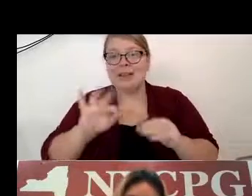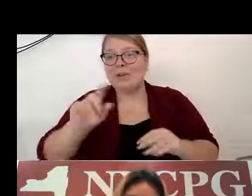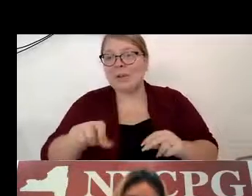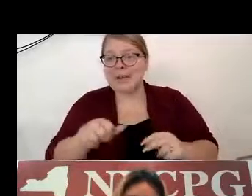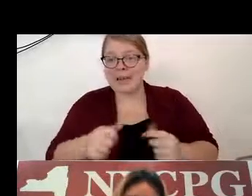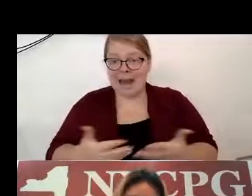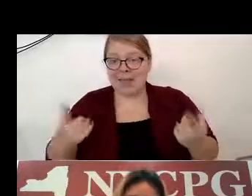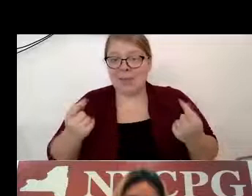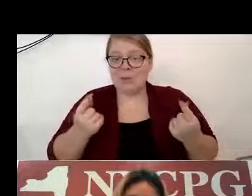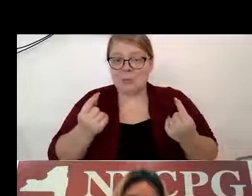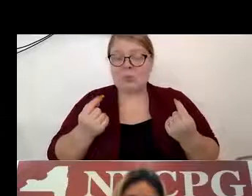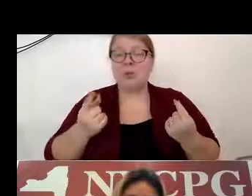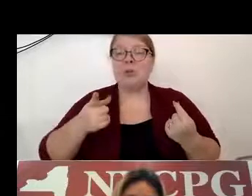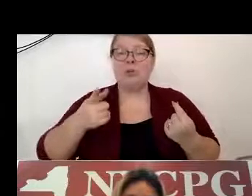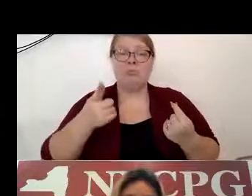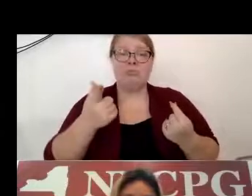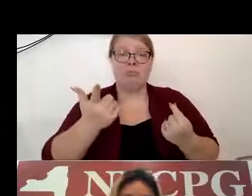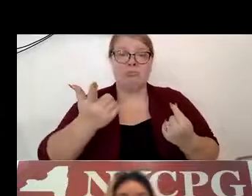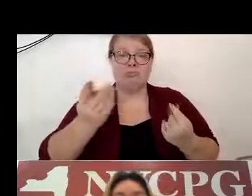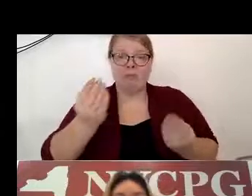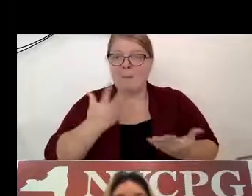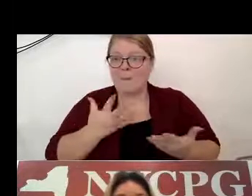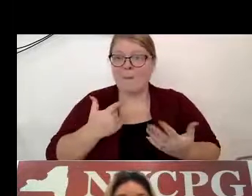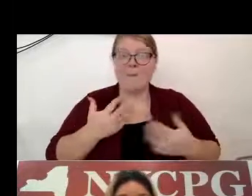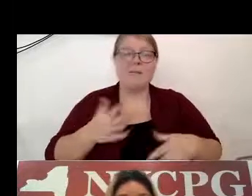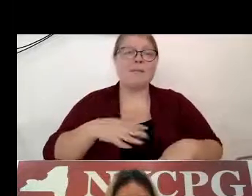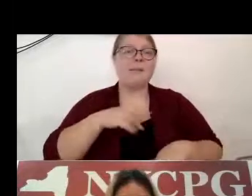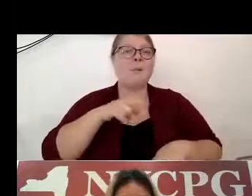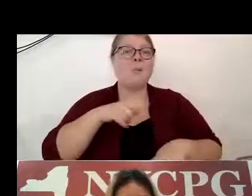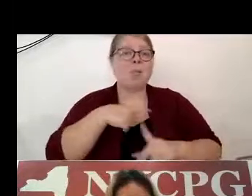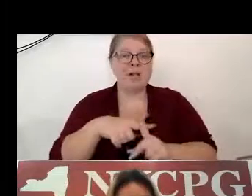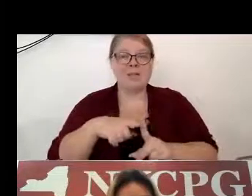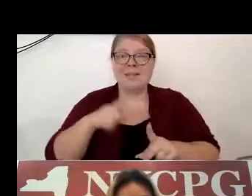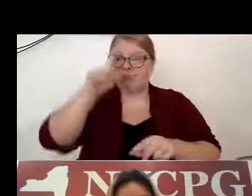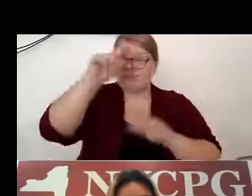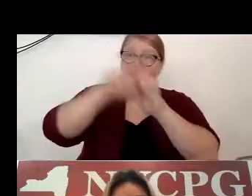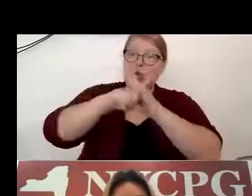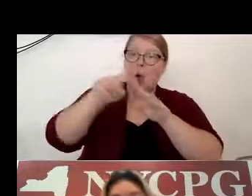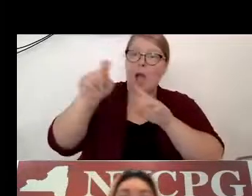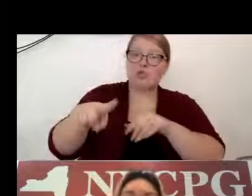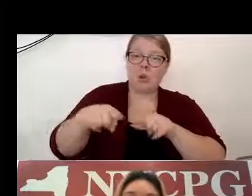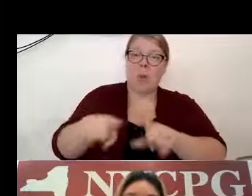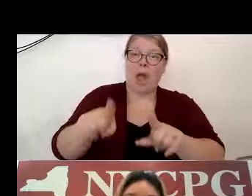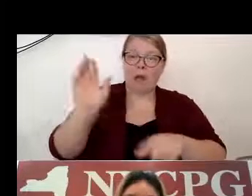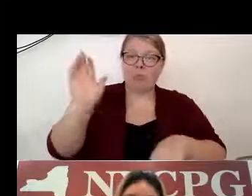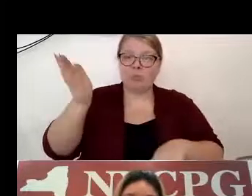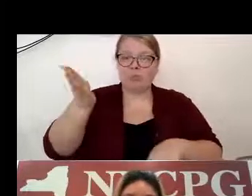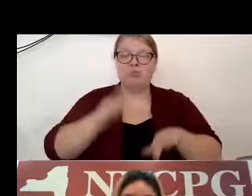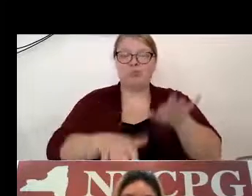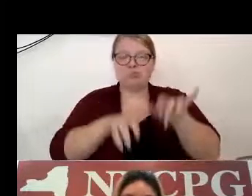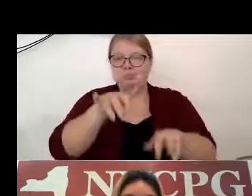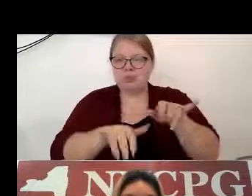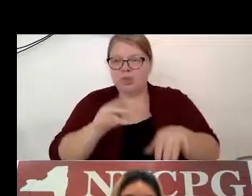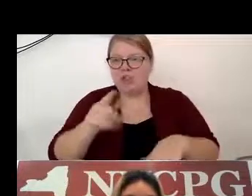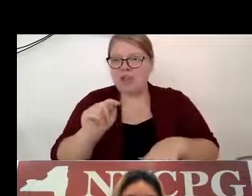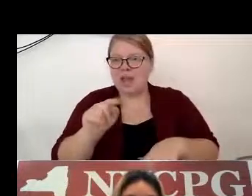feel free as we're moving along to type in your questions into the chat box. Dr. Reed will be looking through them as we move